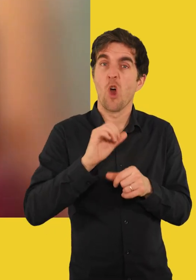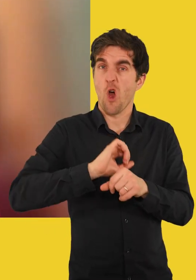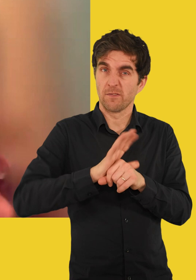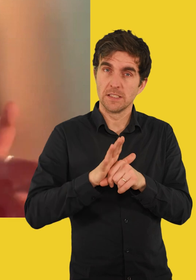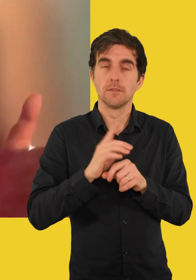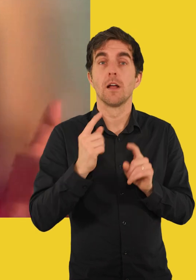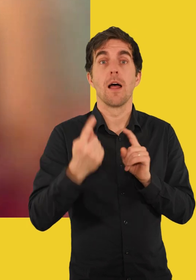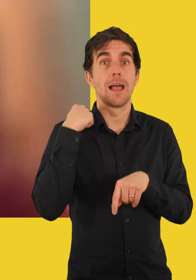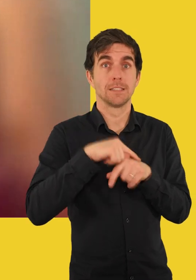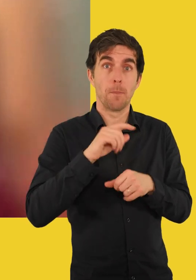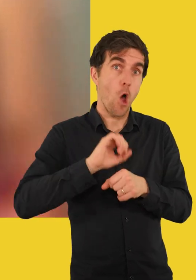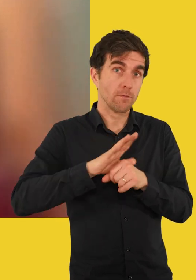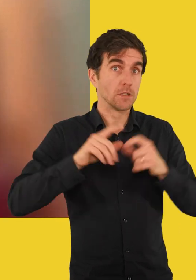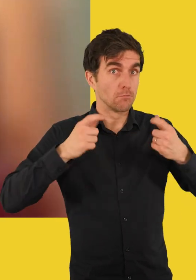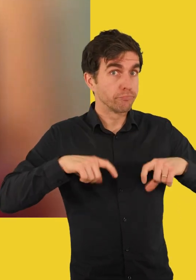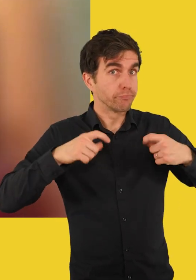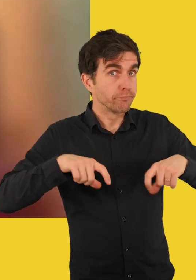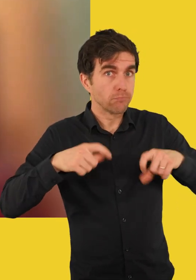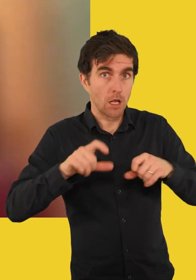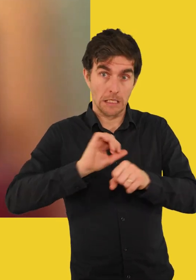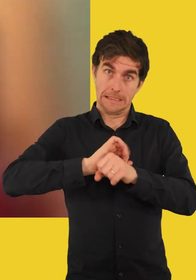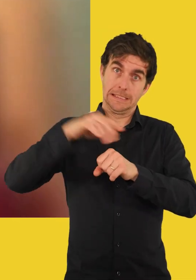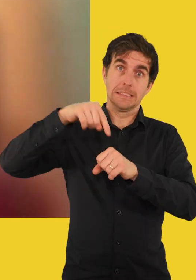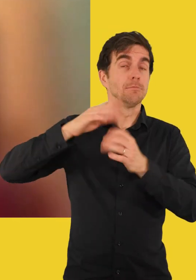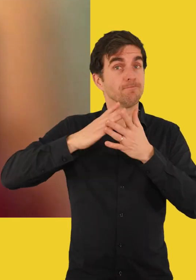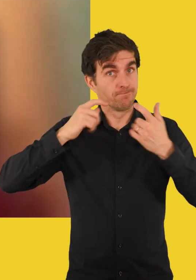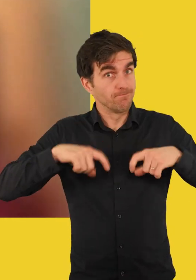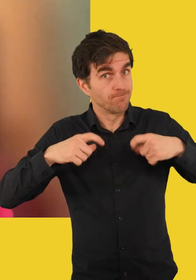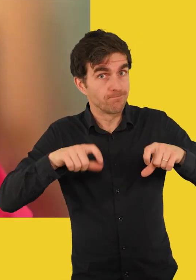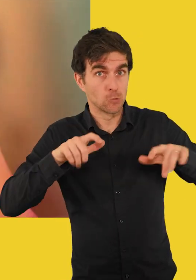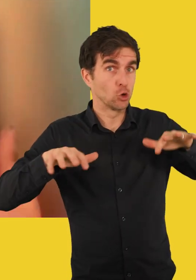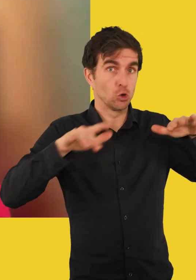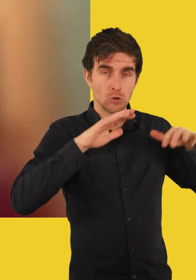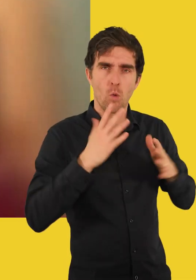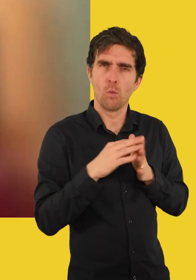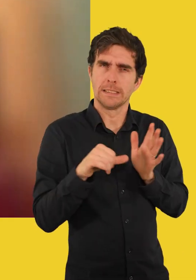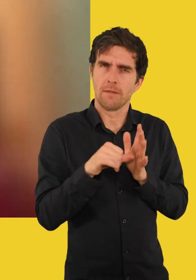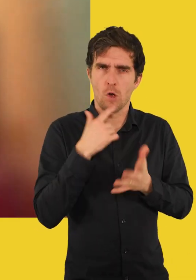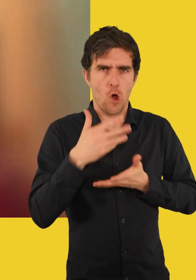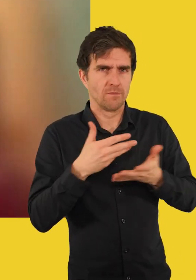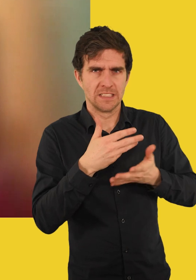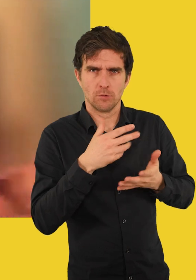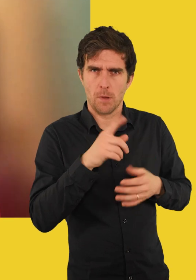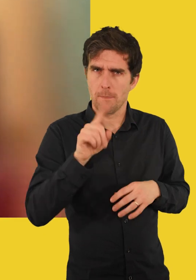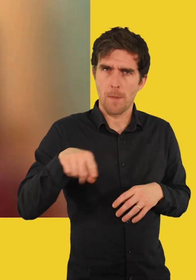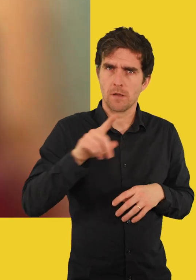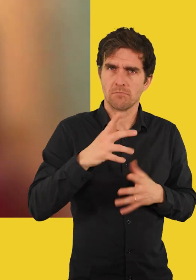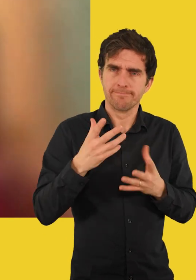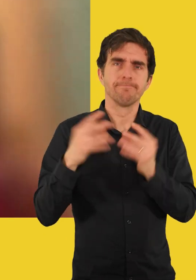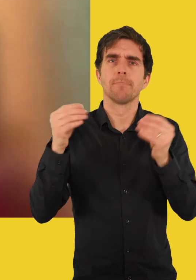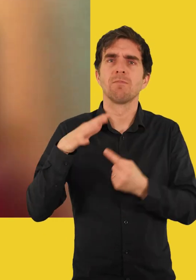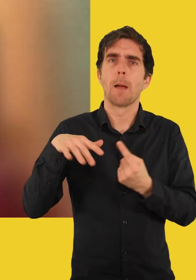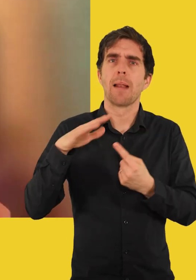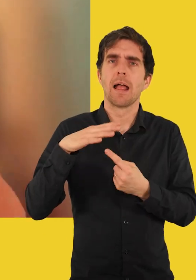that time, COVID was still going on, the pandemic was still on, and we had very difficult conversations with people who had lost